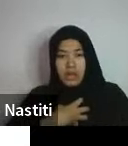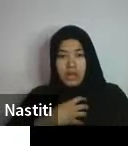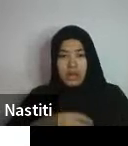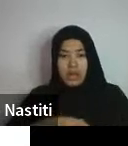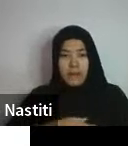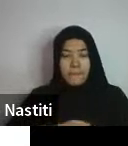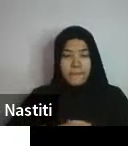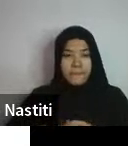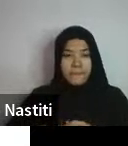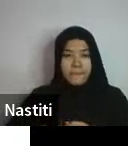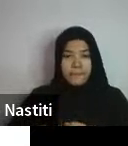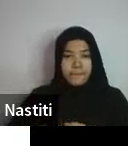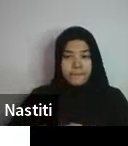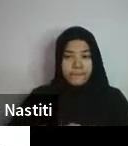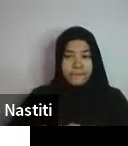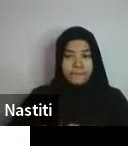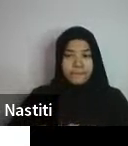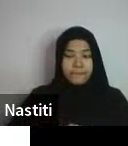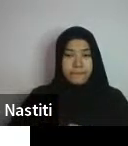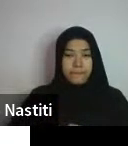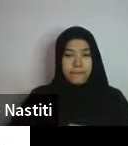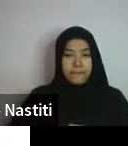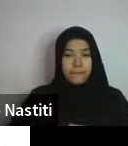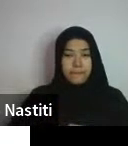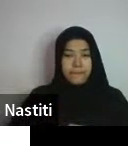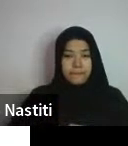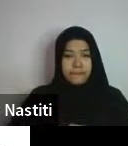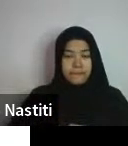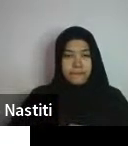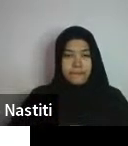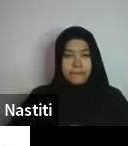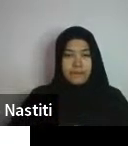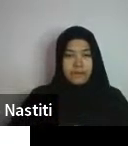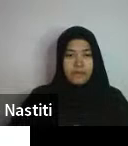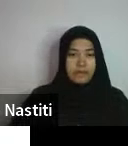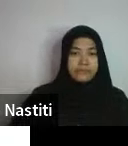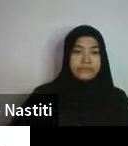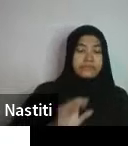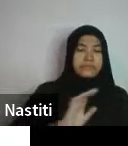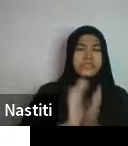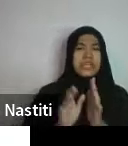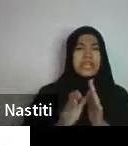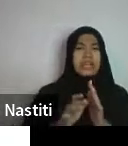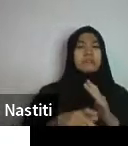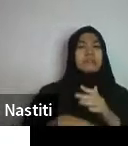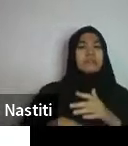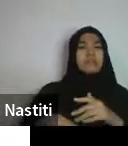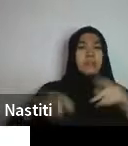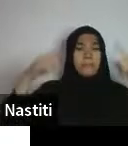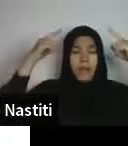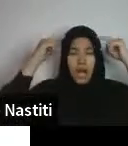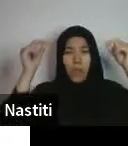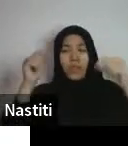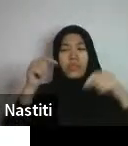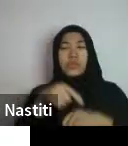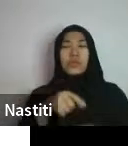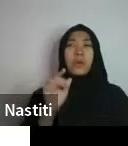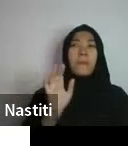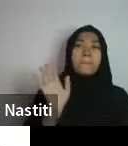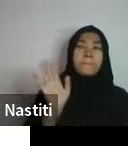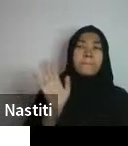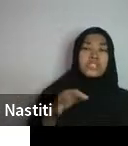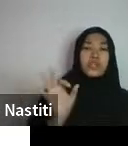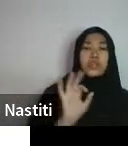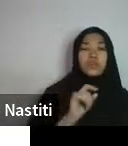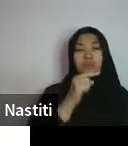this lack of exploration, investigation of what was contributing to those symptoms, or symptoms not being treated. And